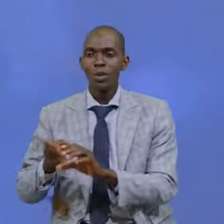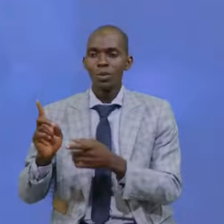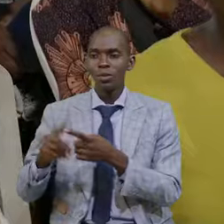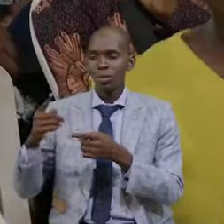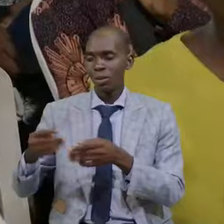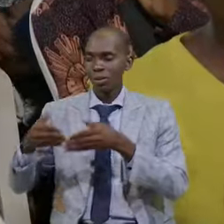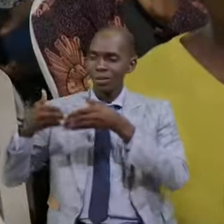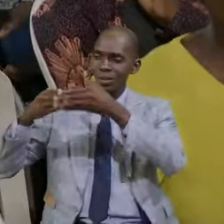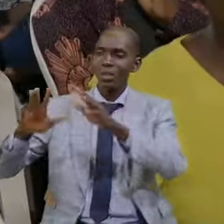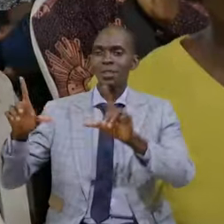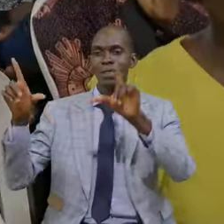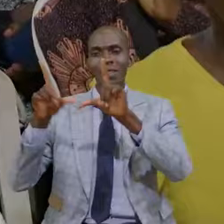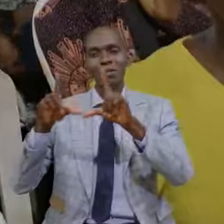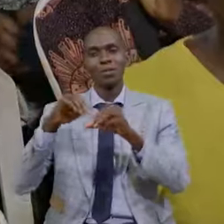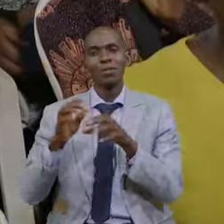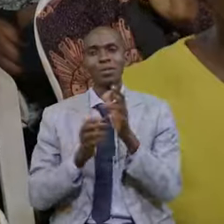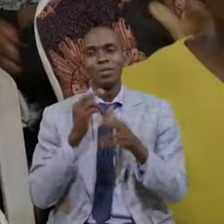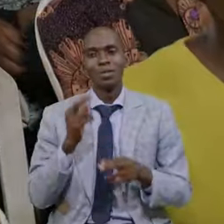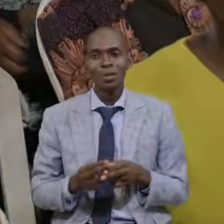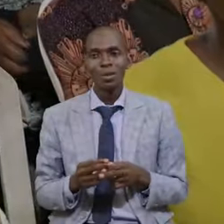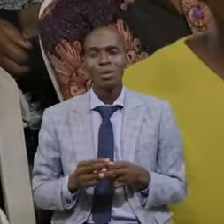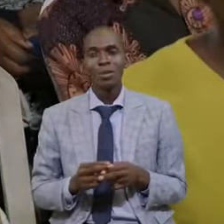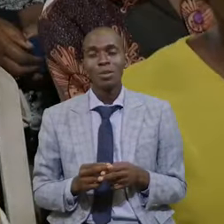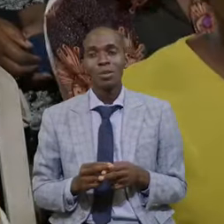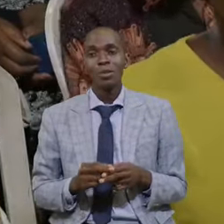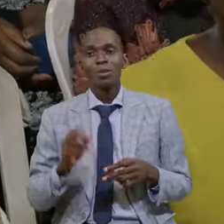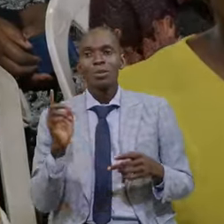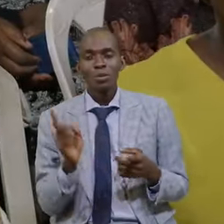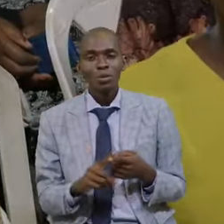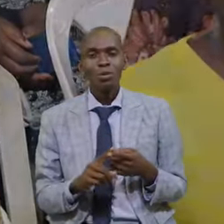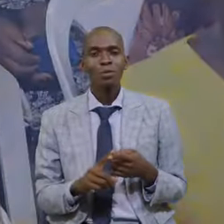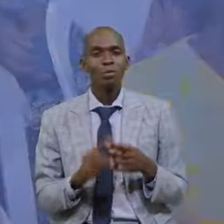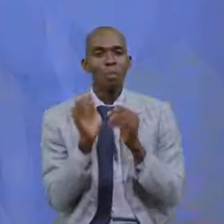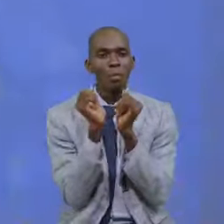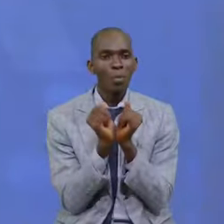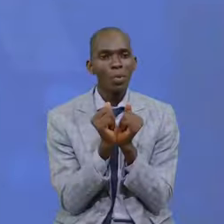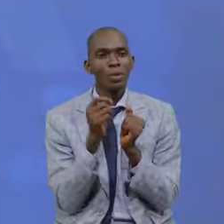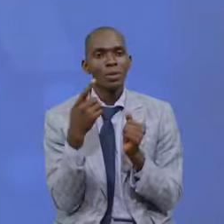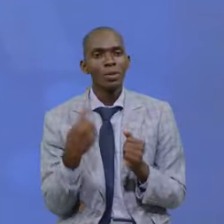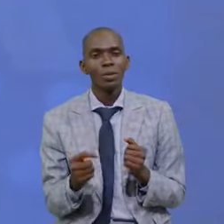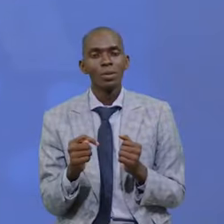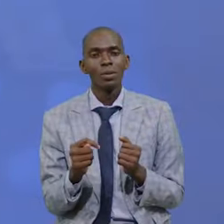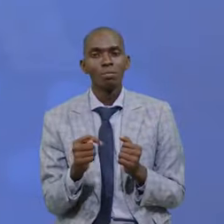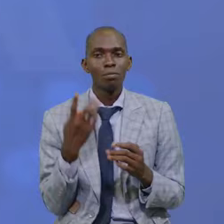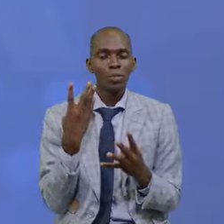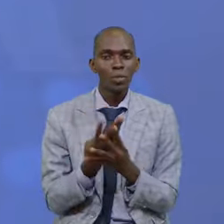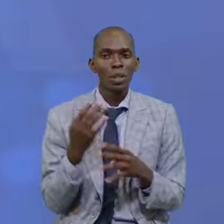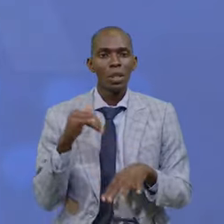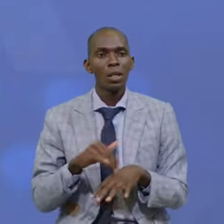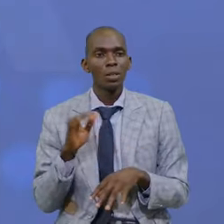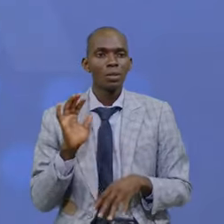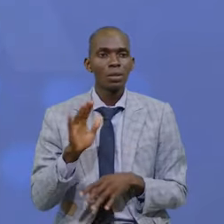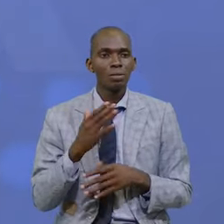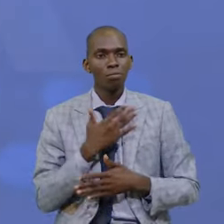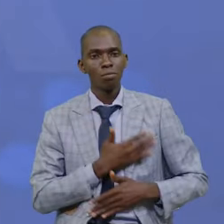level. To bind his princes at his pleasure, and to teach